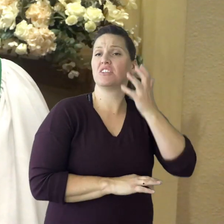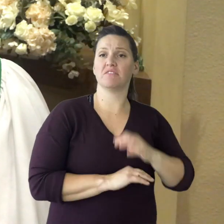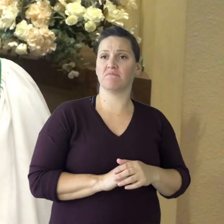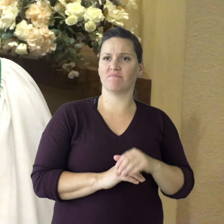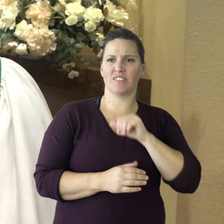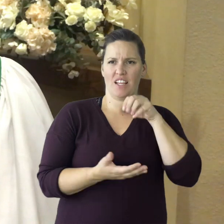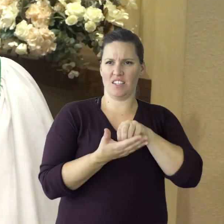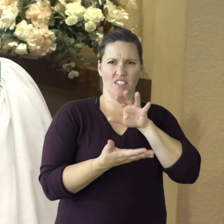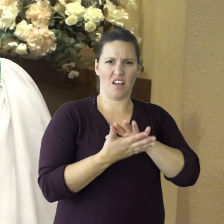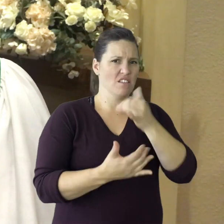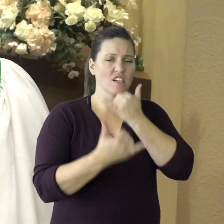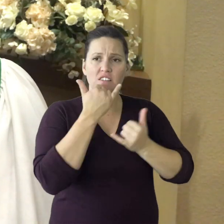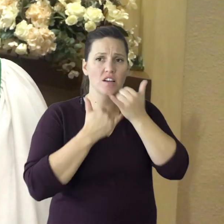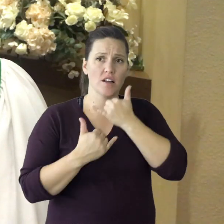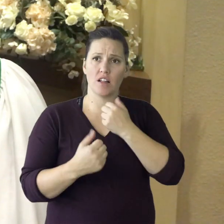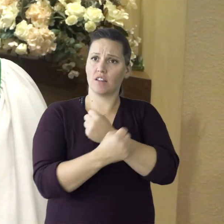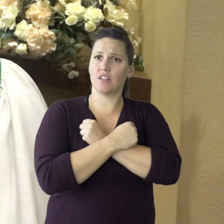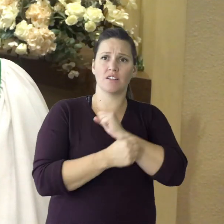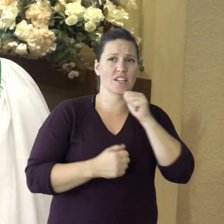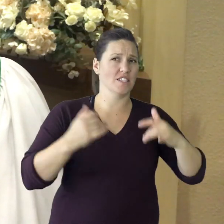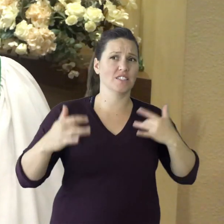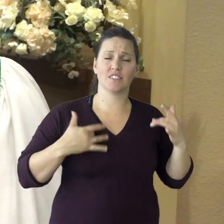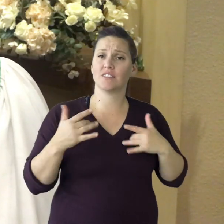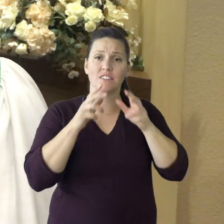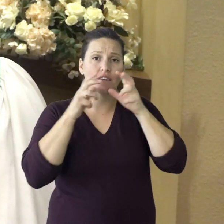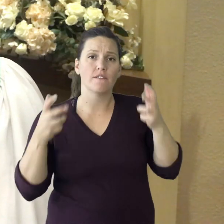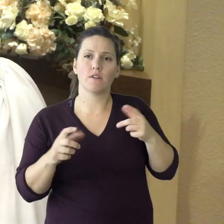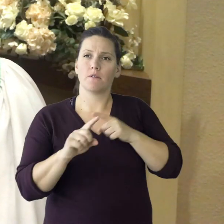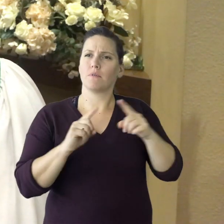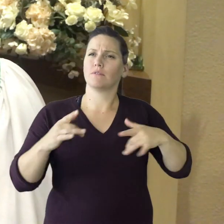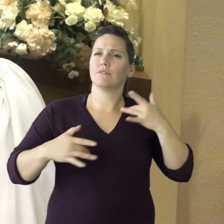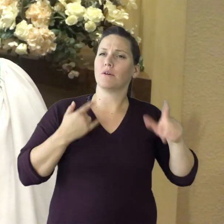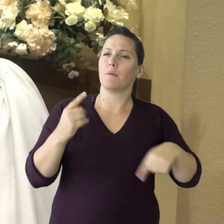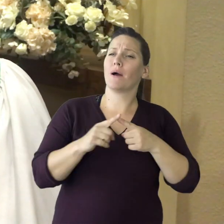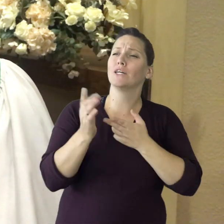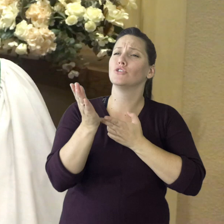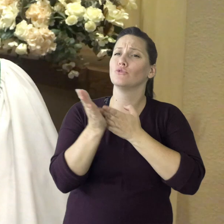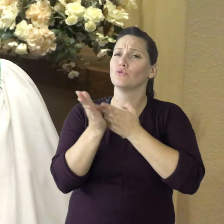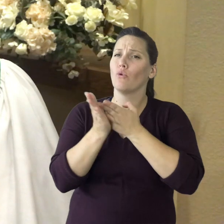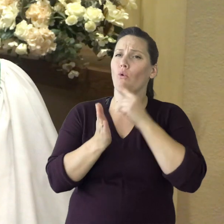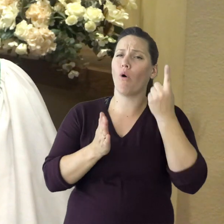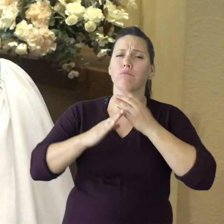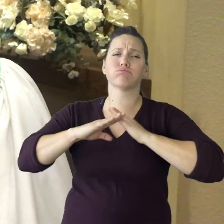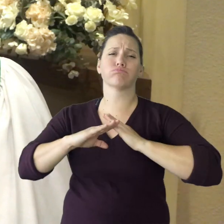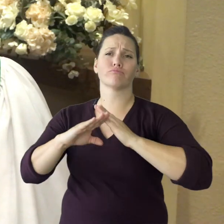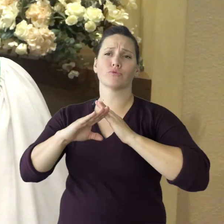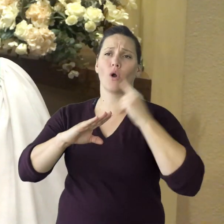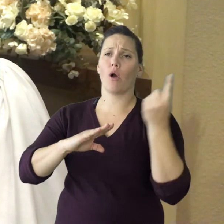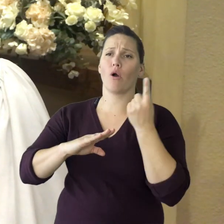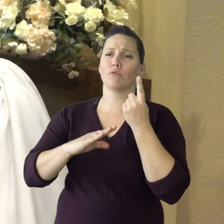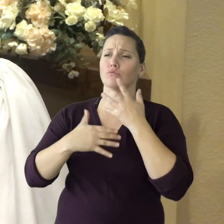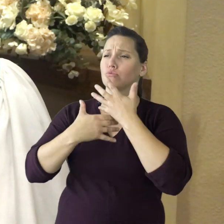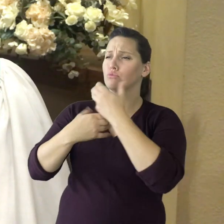angered. It keeps no record of wrongs. Love does not delight in evil, but rejoices with the truth. It